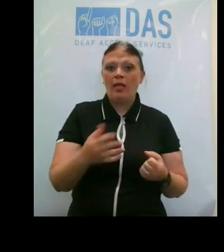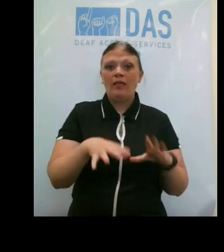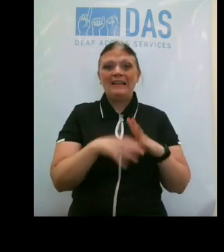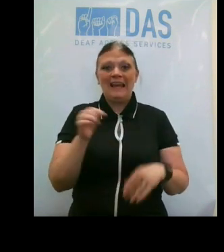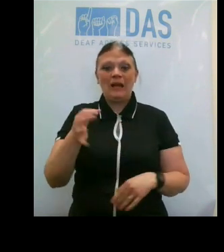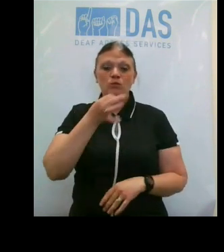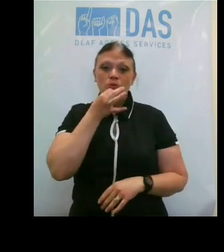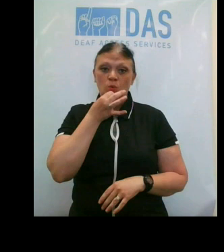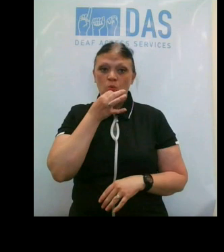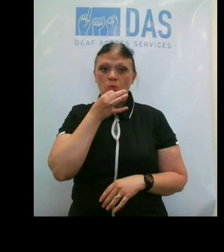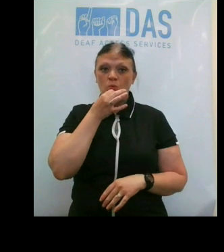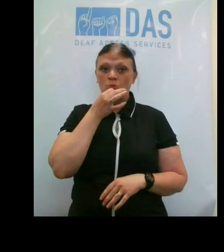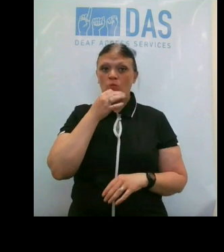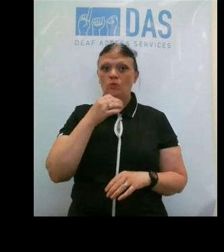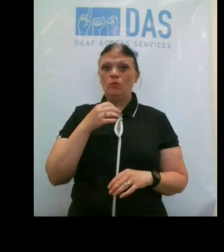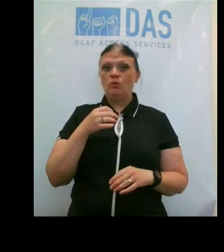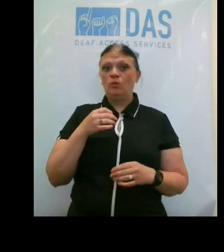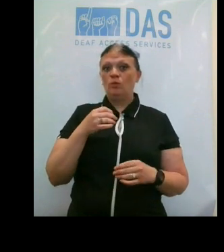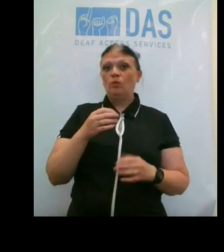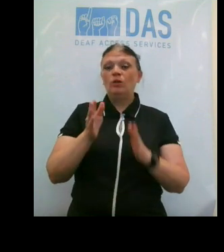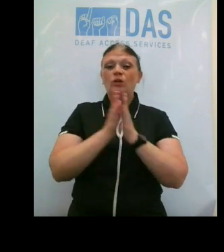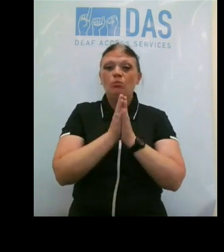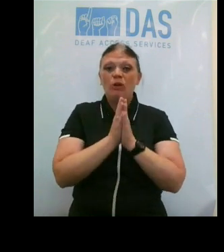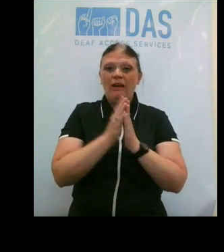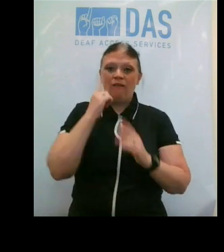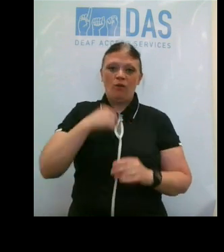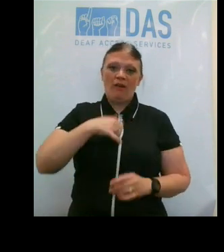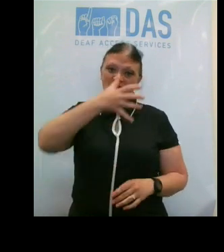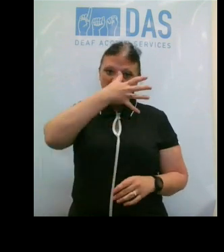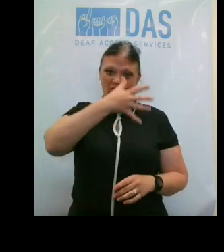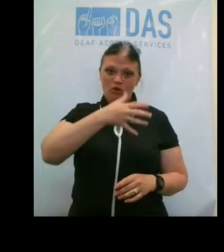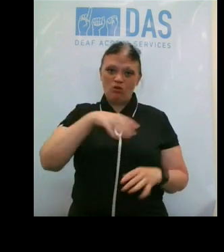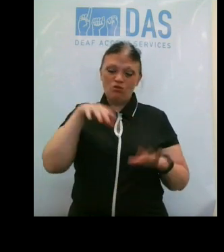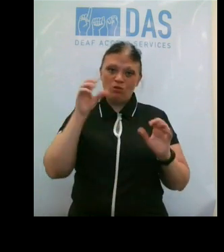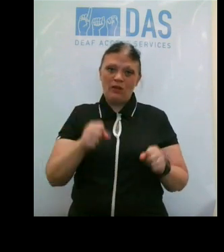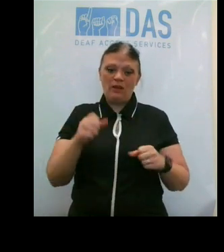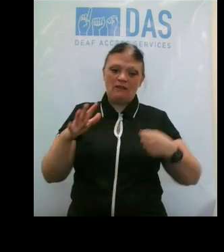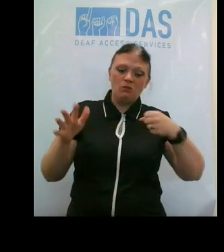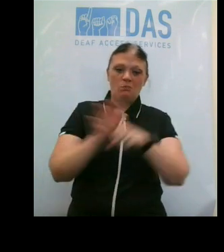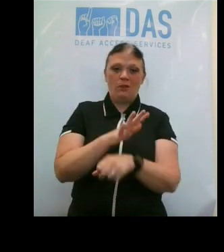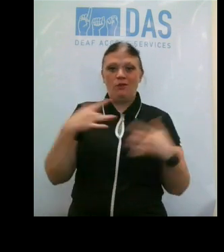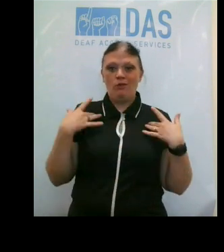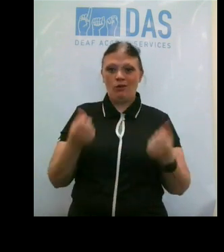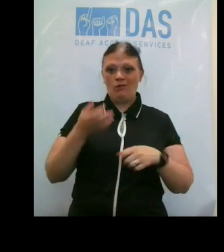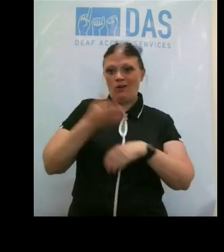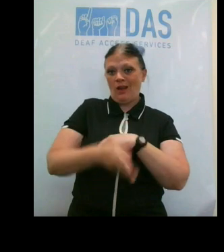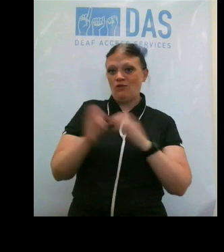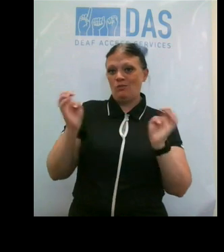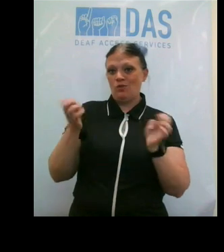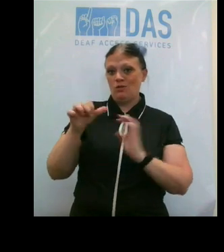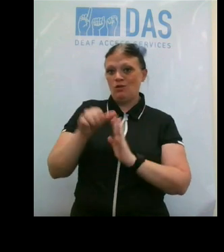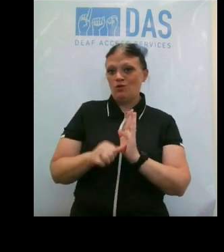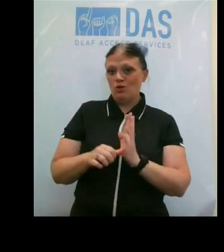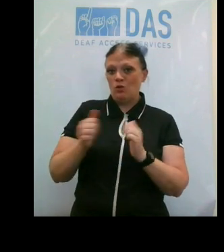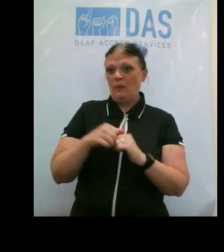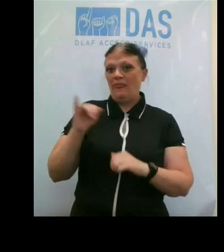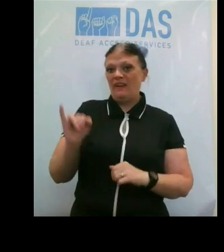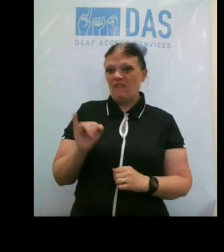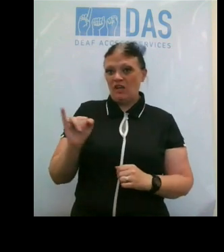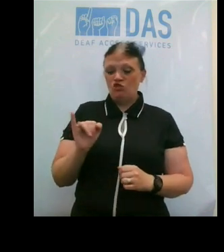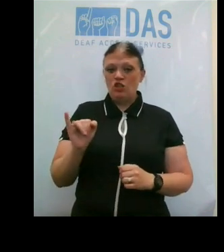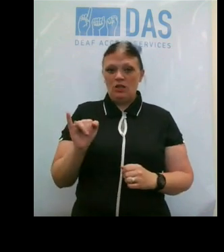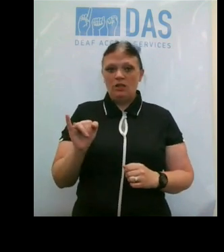To those of you out there, hope you can give a thought or prayer for my father so that he can get a complete recovery after this emergency surgery with the infection that he